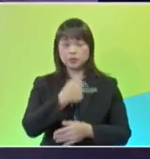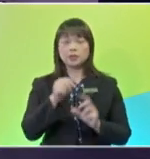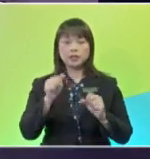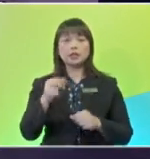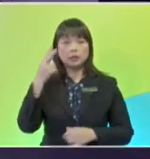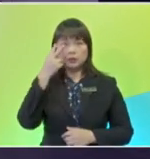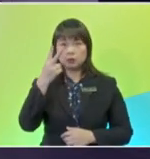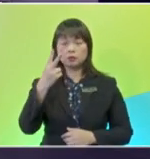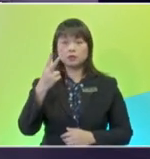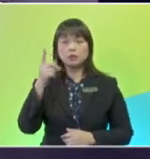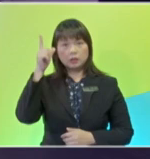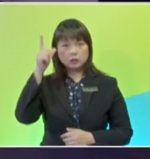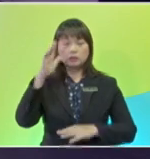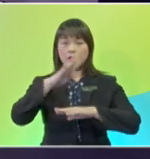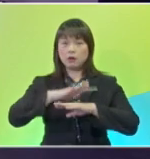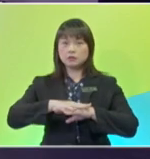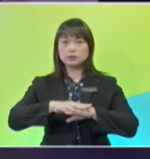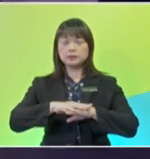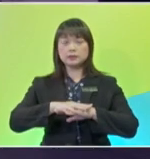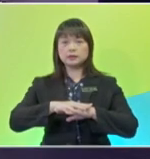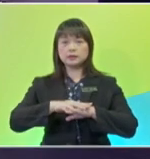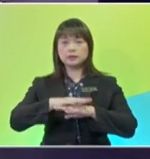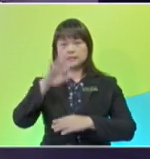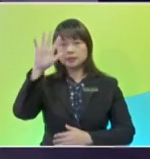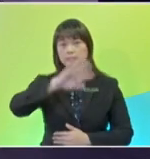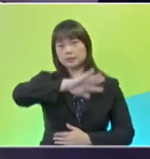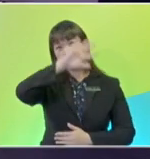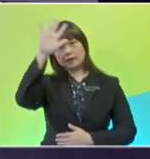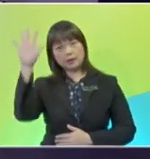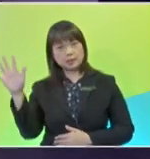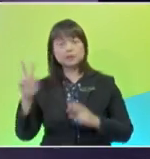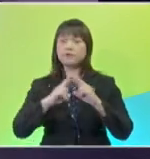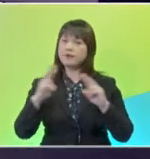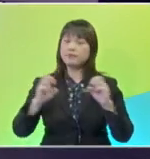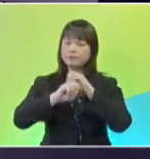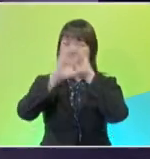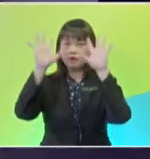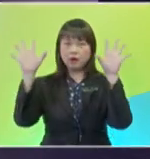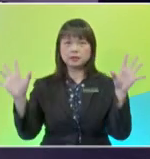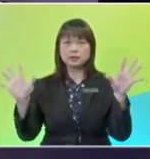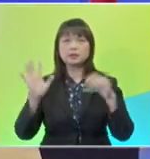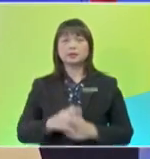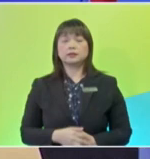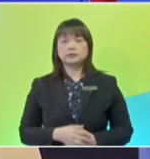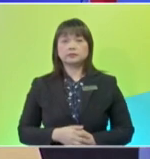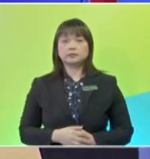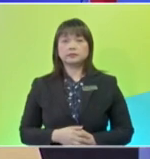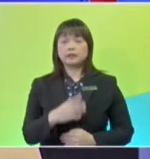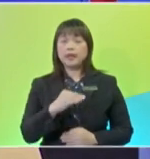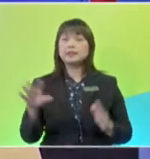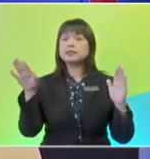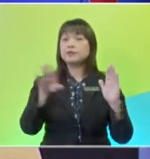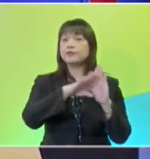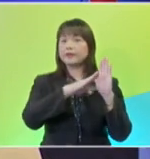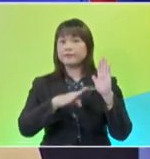Yeah, the moon really reflects and shines brightly. The whole moon is actually reflecting the light from the sun onto Earth. That's